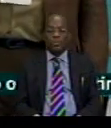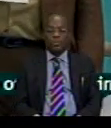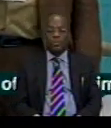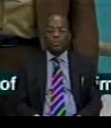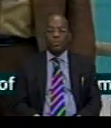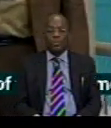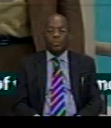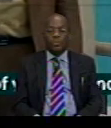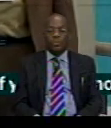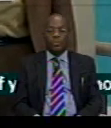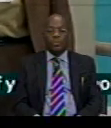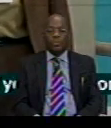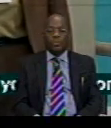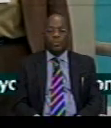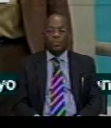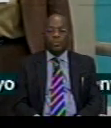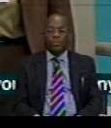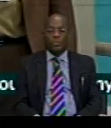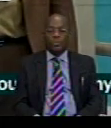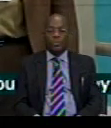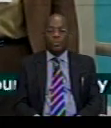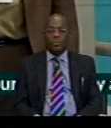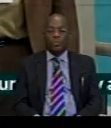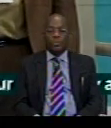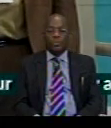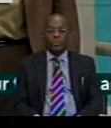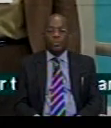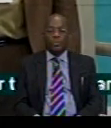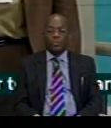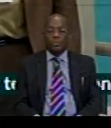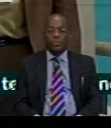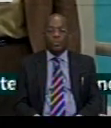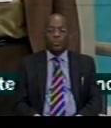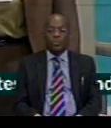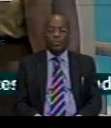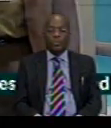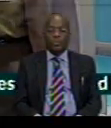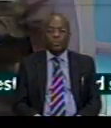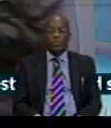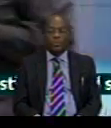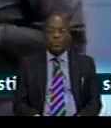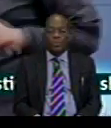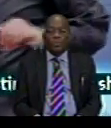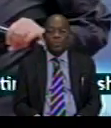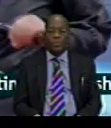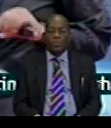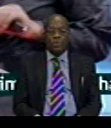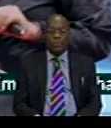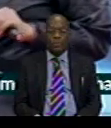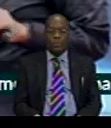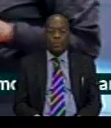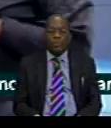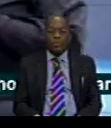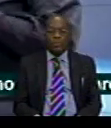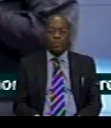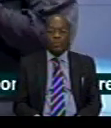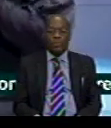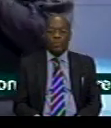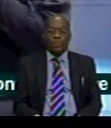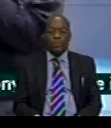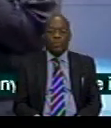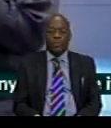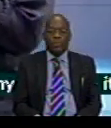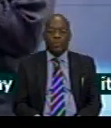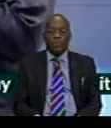Nous allons écouter à présent Mao Togwa. Elle est âgée de 20 ans. Elle a un témoignage que nous allons